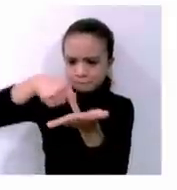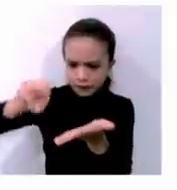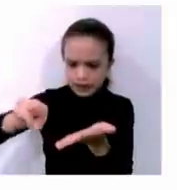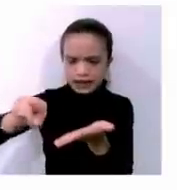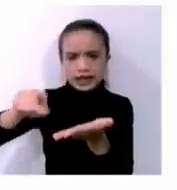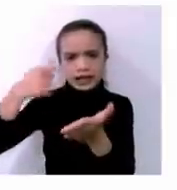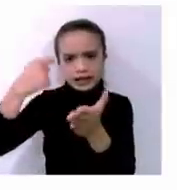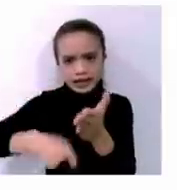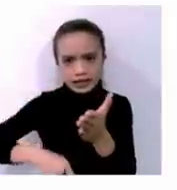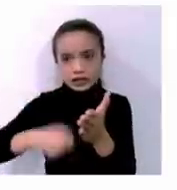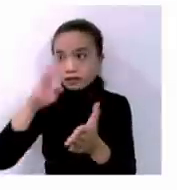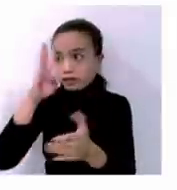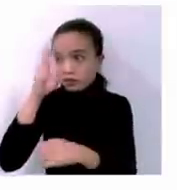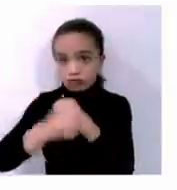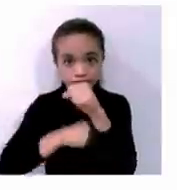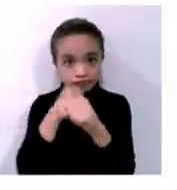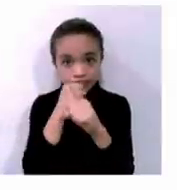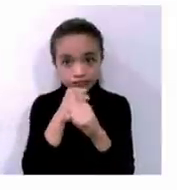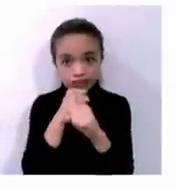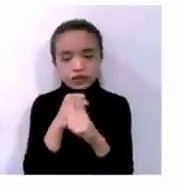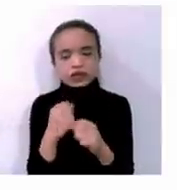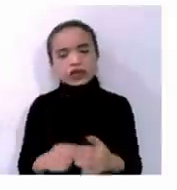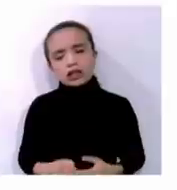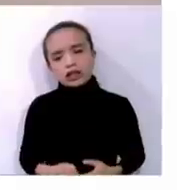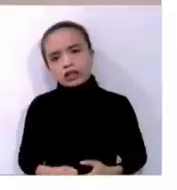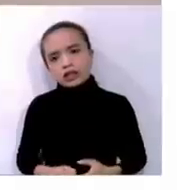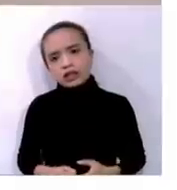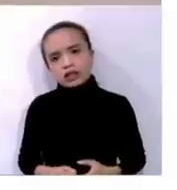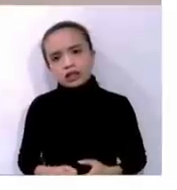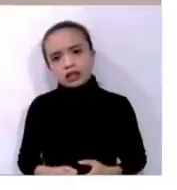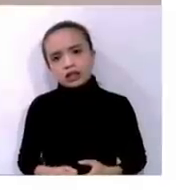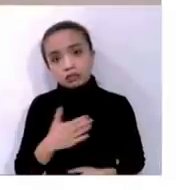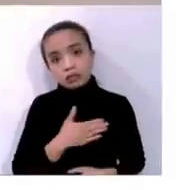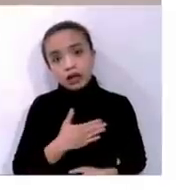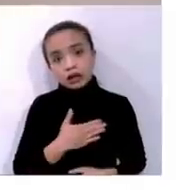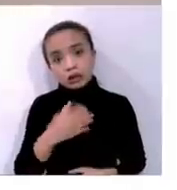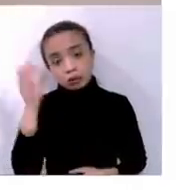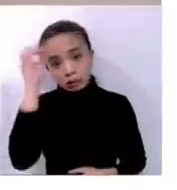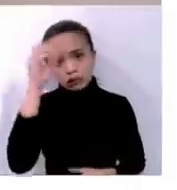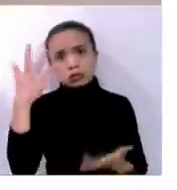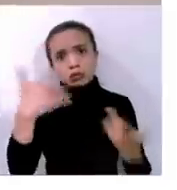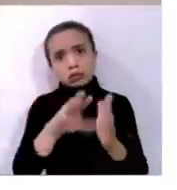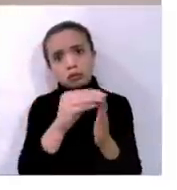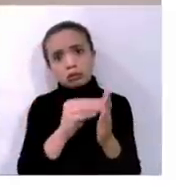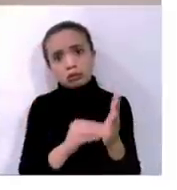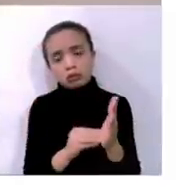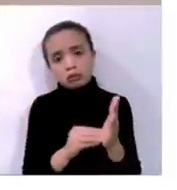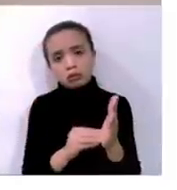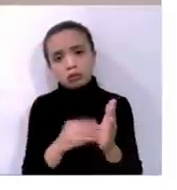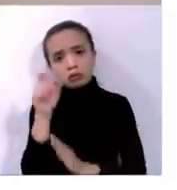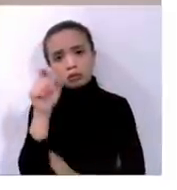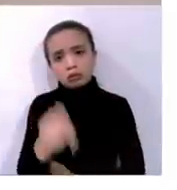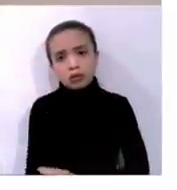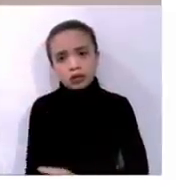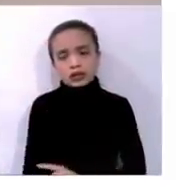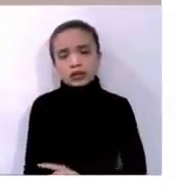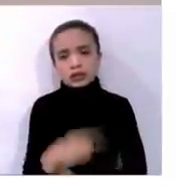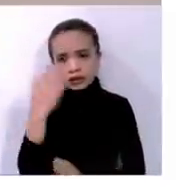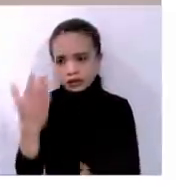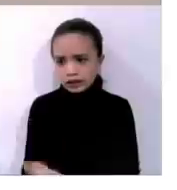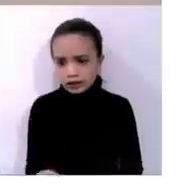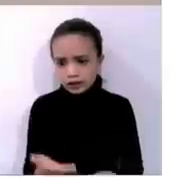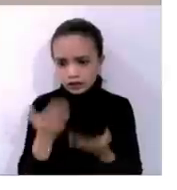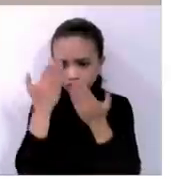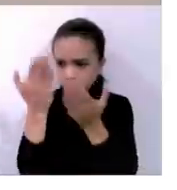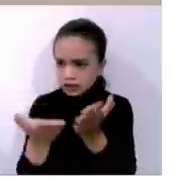for 4 years. And I, in my opinion, I wrote that. In fact, in the hearing, I told them, you have to submit a certified